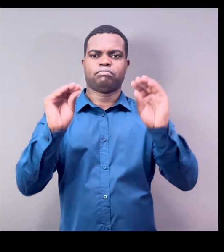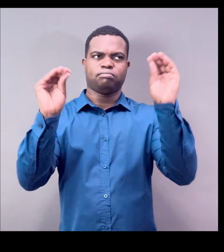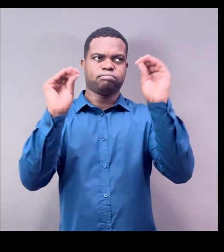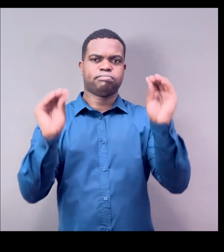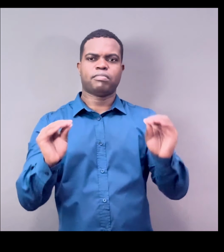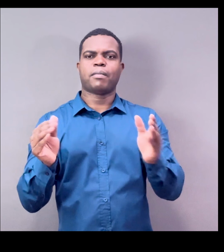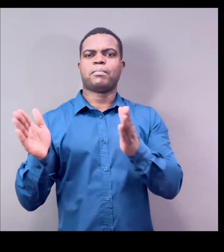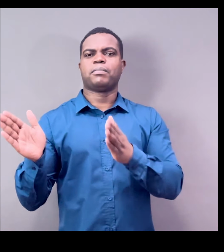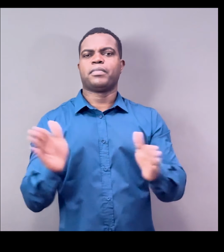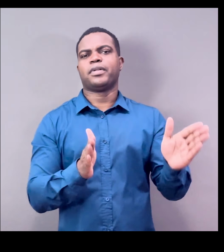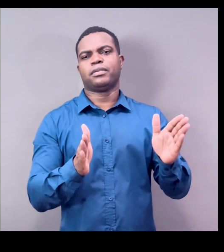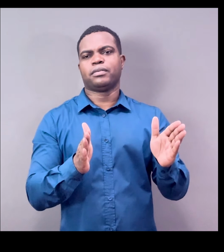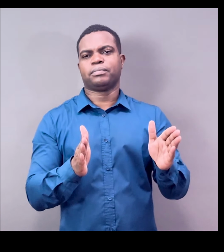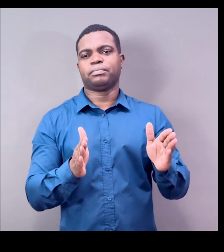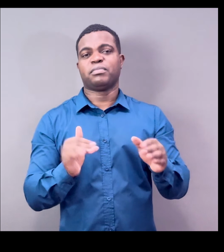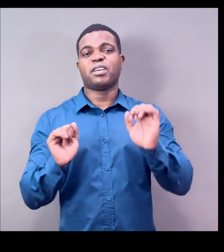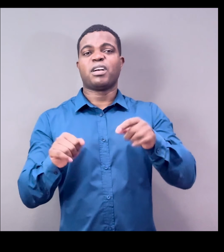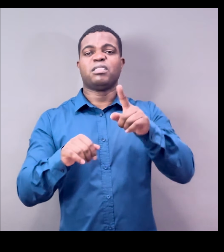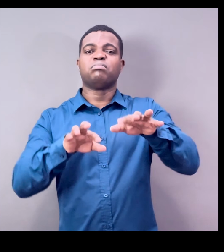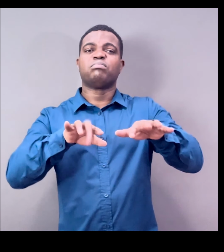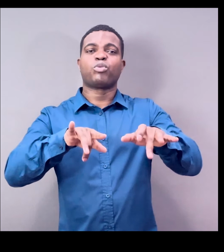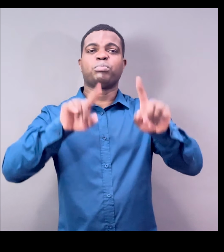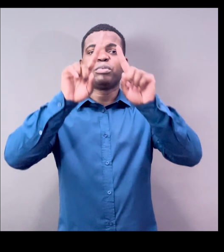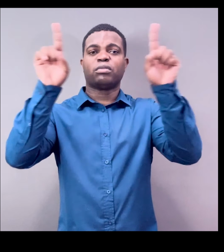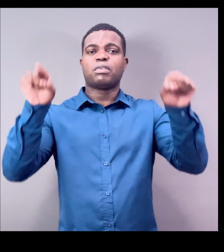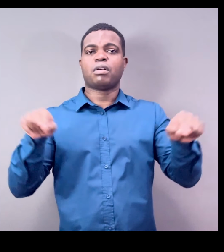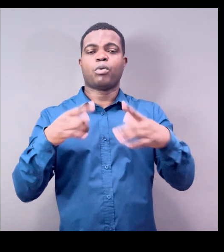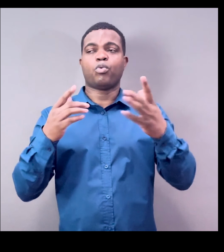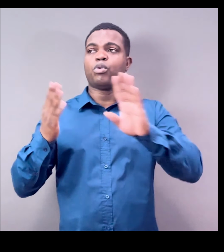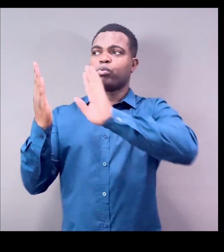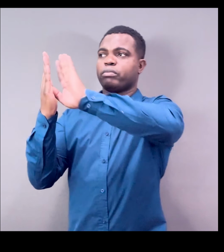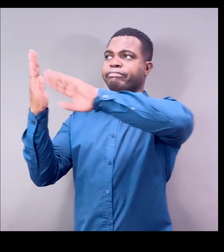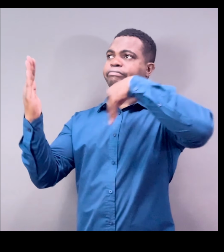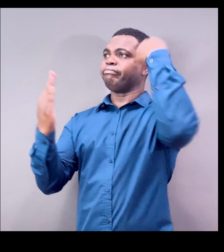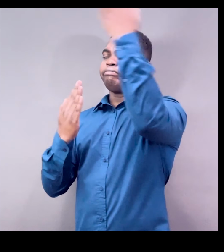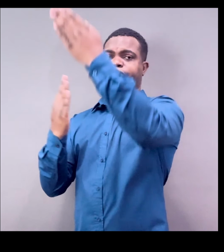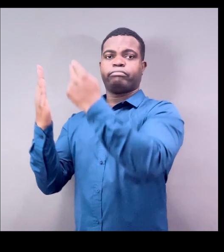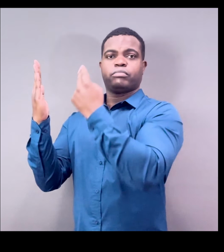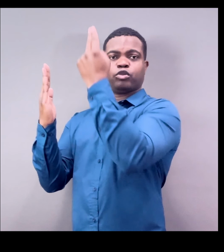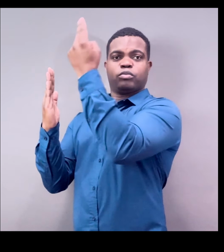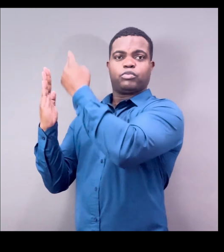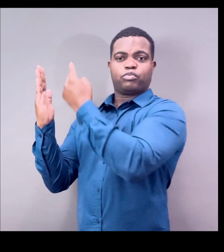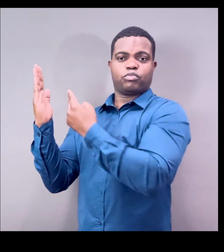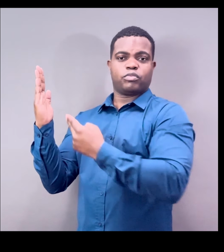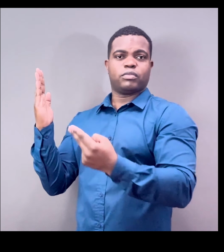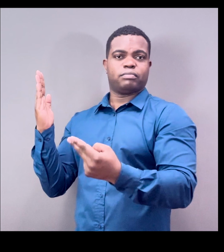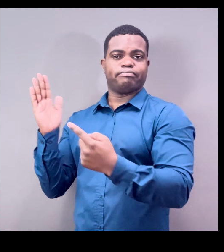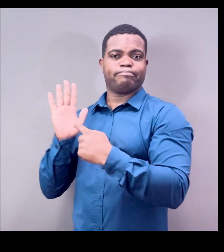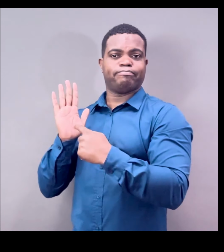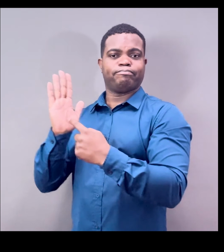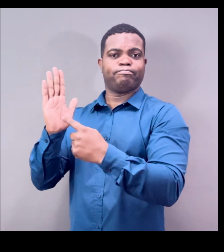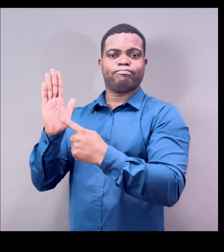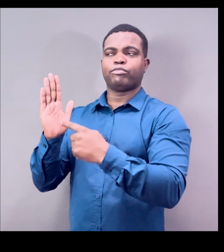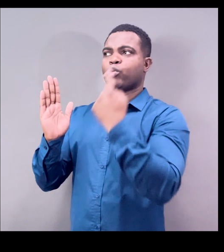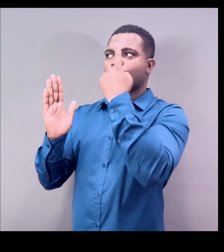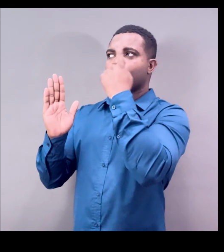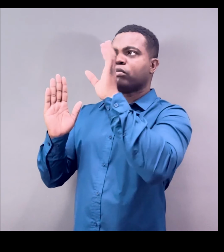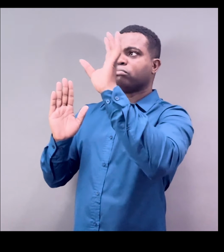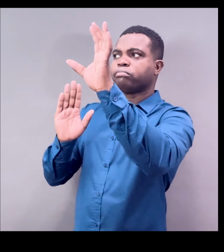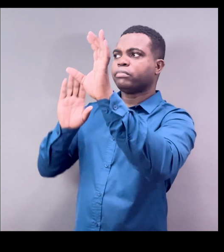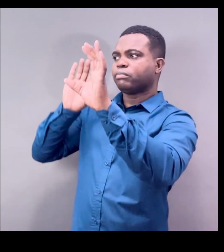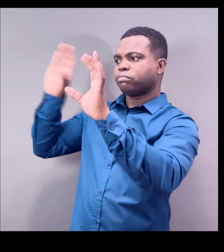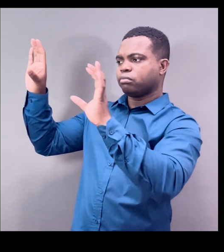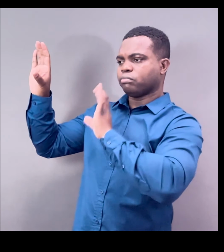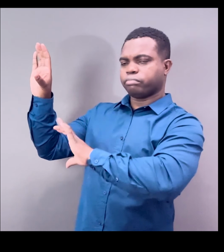cardboard or even your computer, and start listing these stakeholders that you